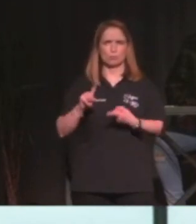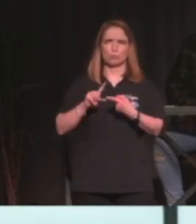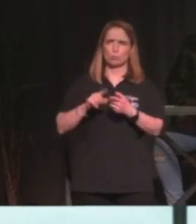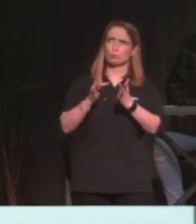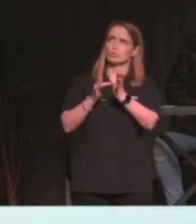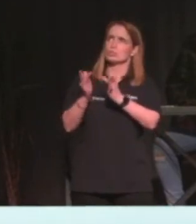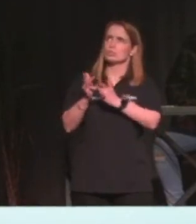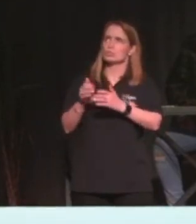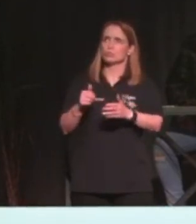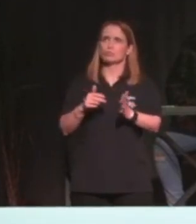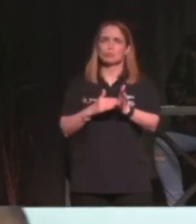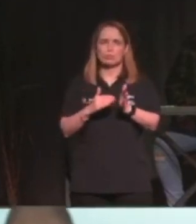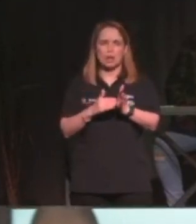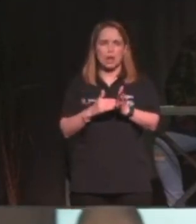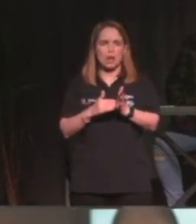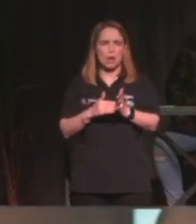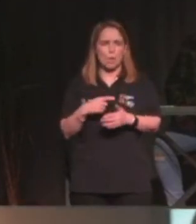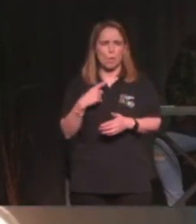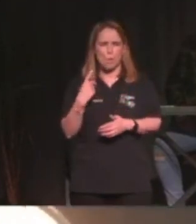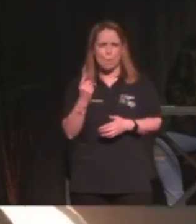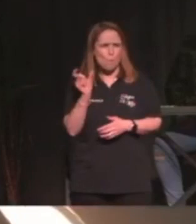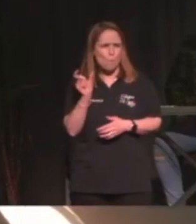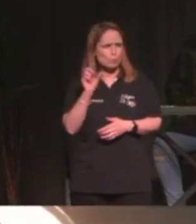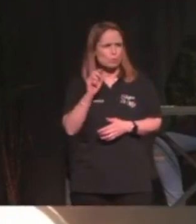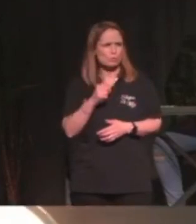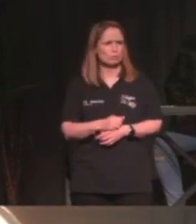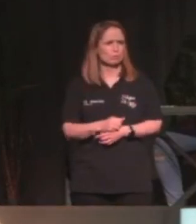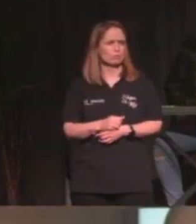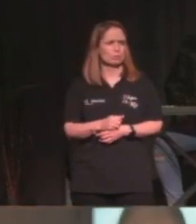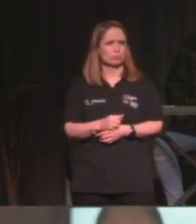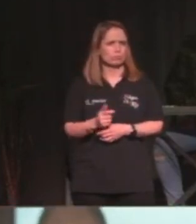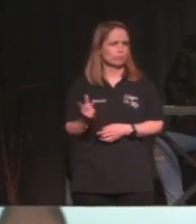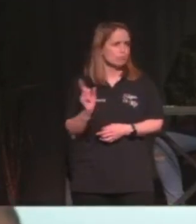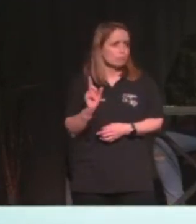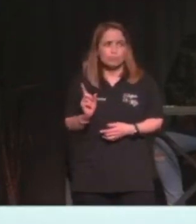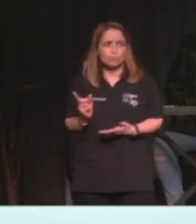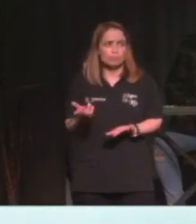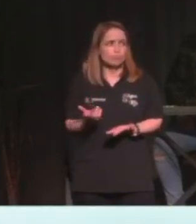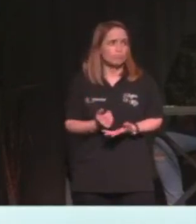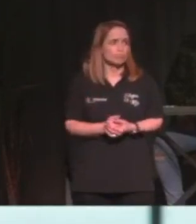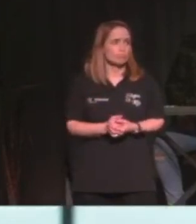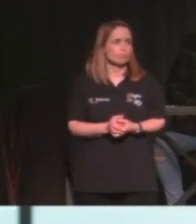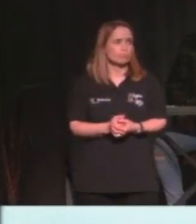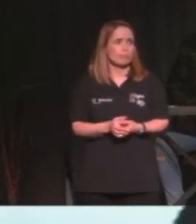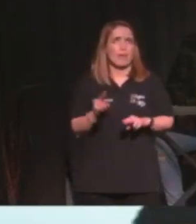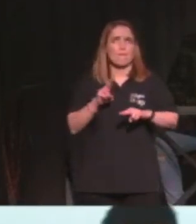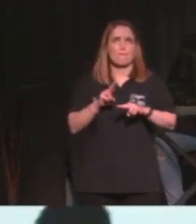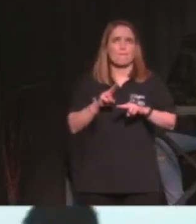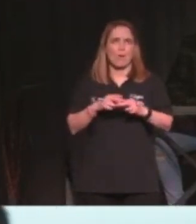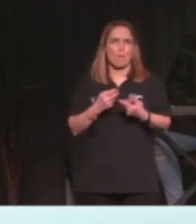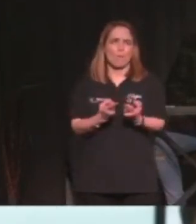Is there one? Oh, Lord. Yes, Lord. Okay, Lord. Father, we thank you